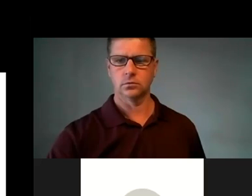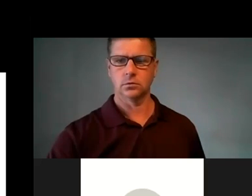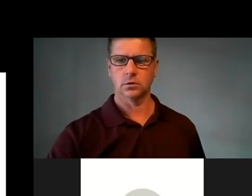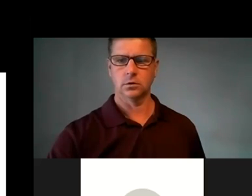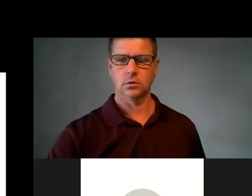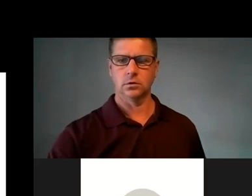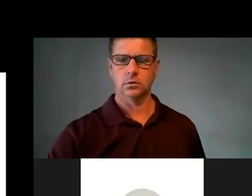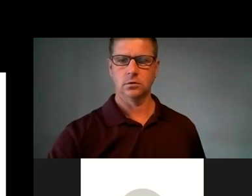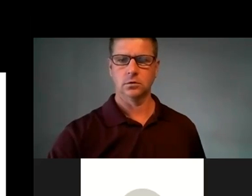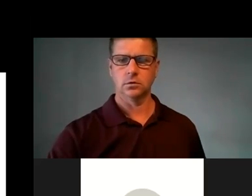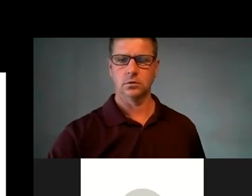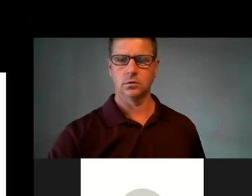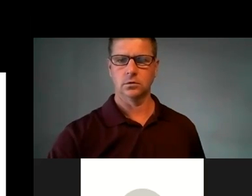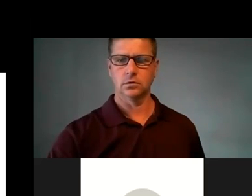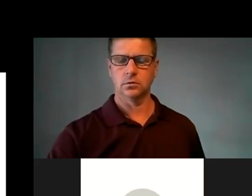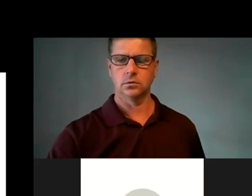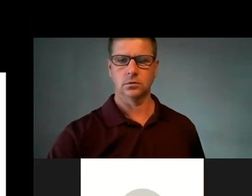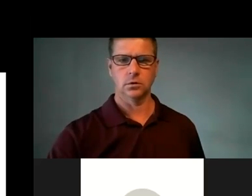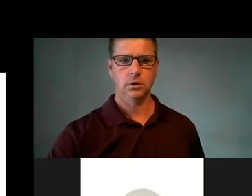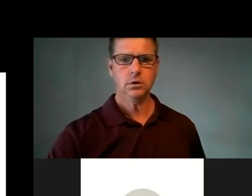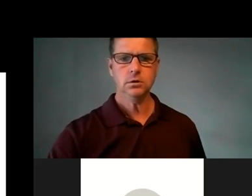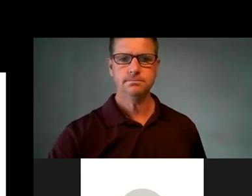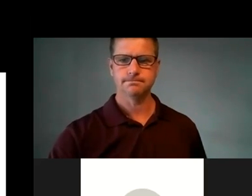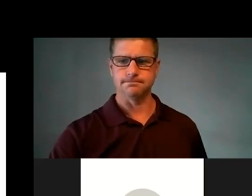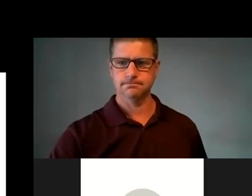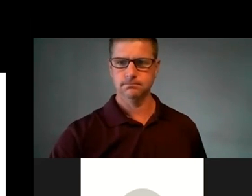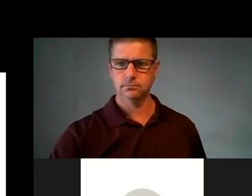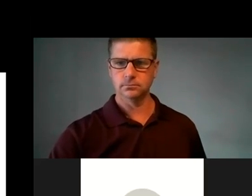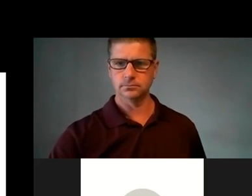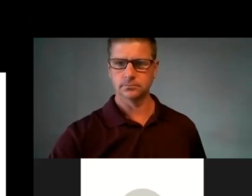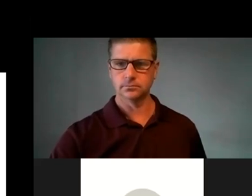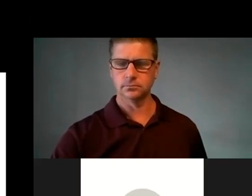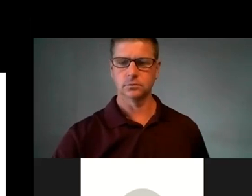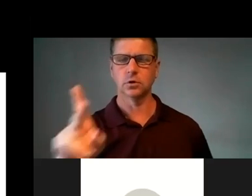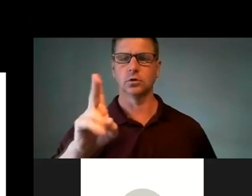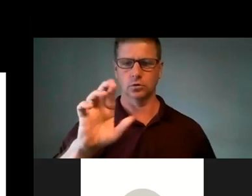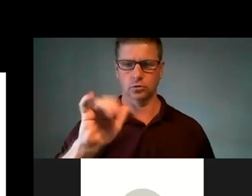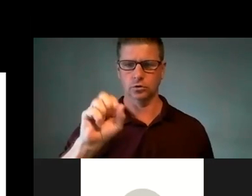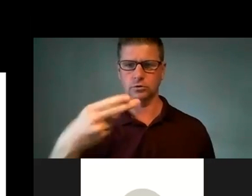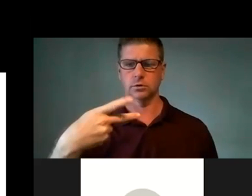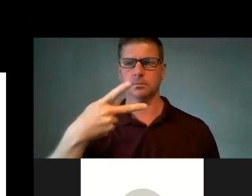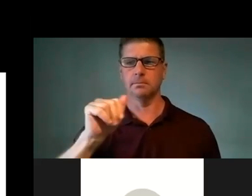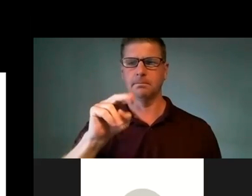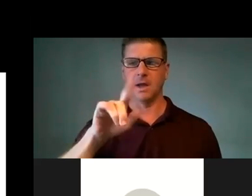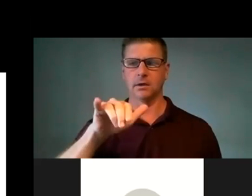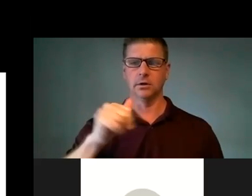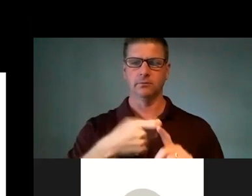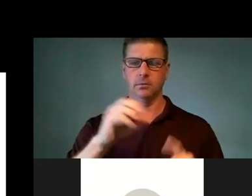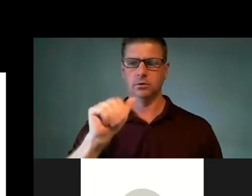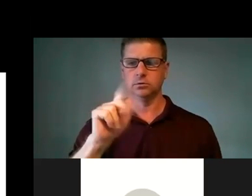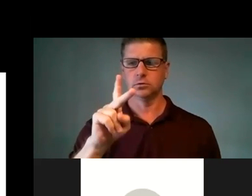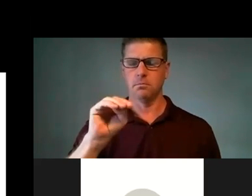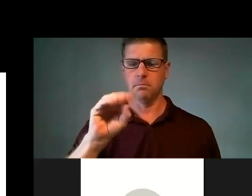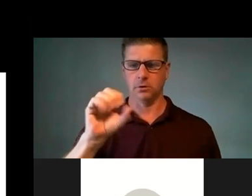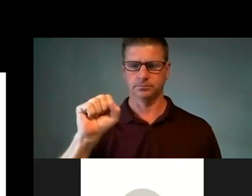Can you guys hear me? Yes, we can. Great. Good afternoon. This is Krish Pandya from Oak Moss. Just